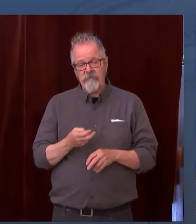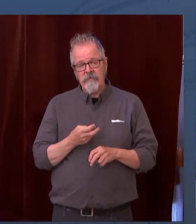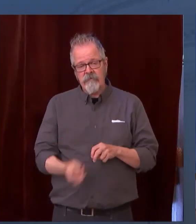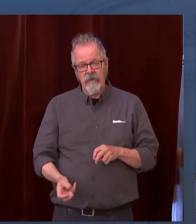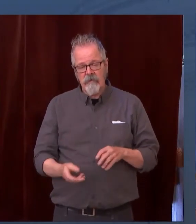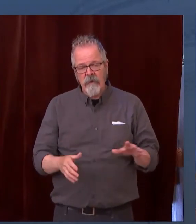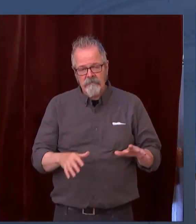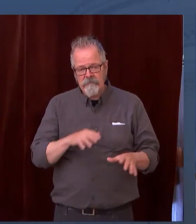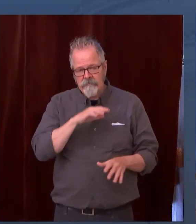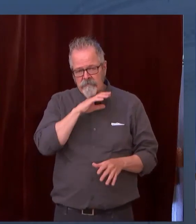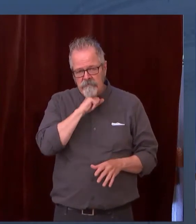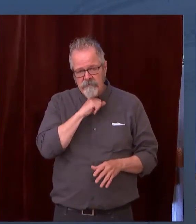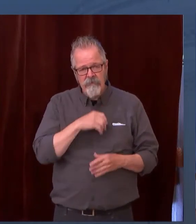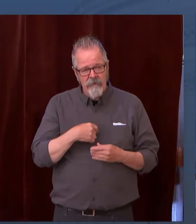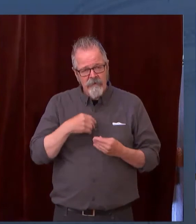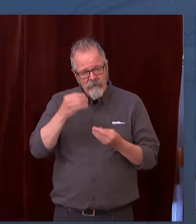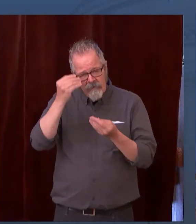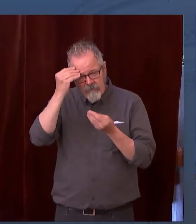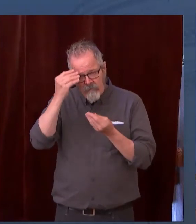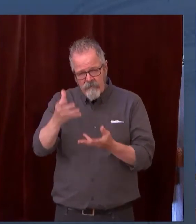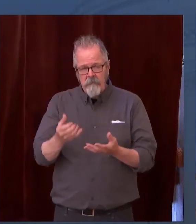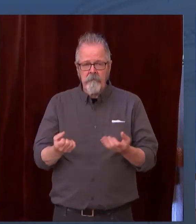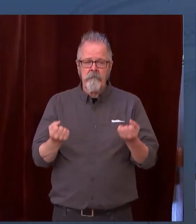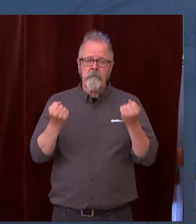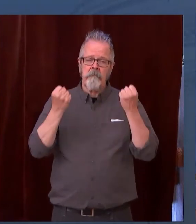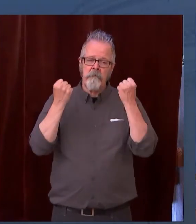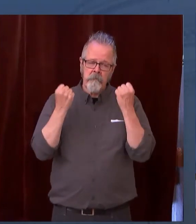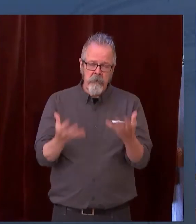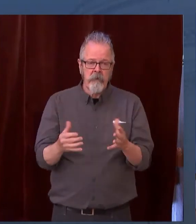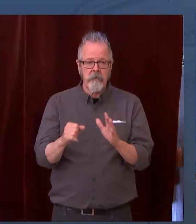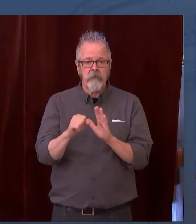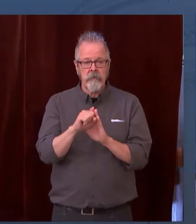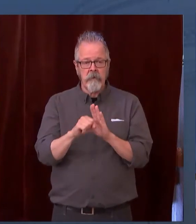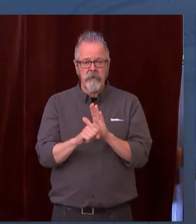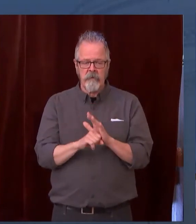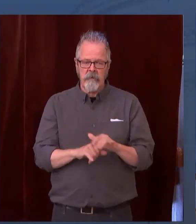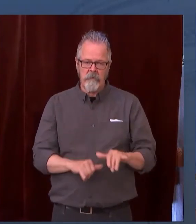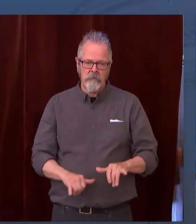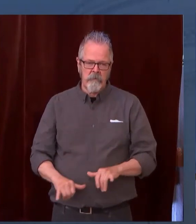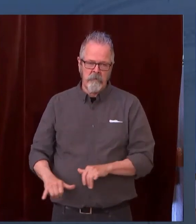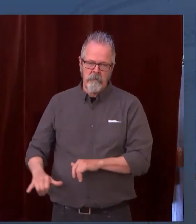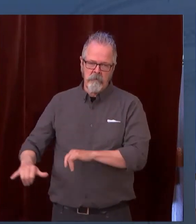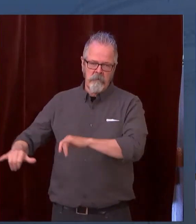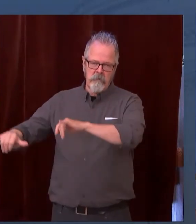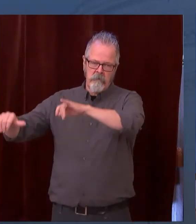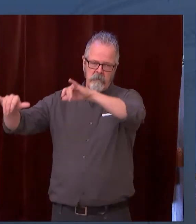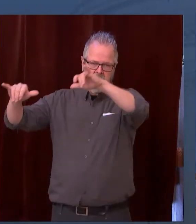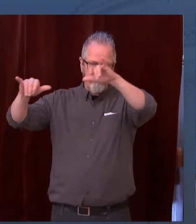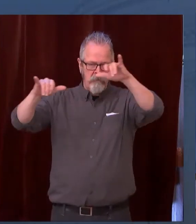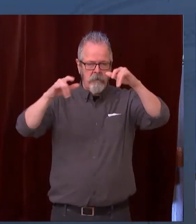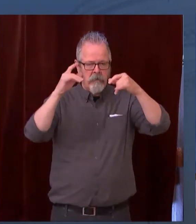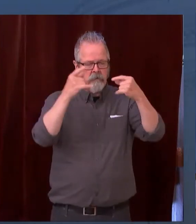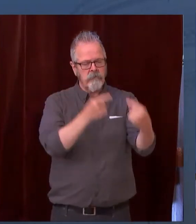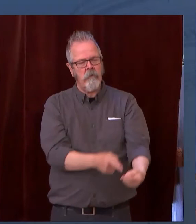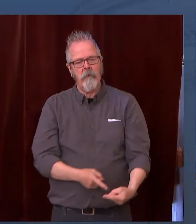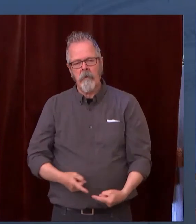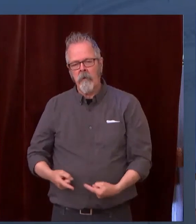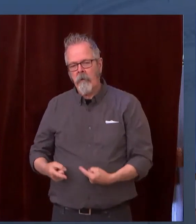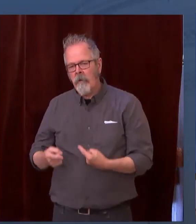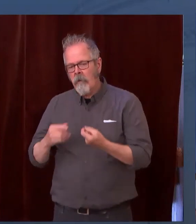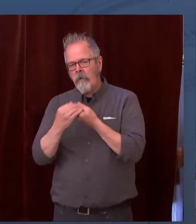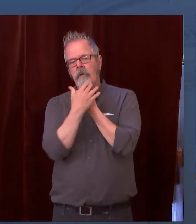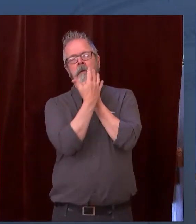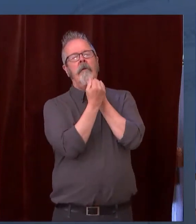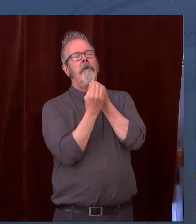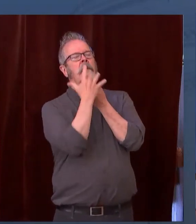a couple hours ago in similar situations. We know Texas, California, other places, this